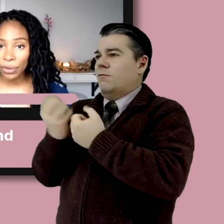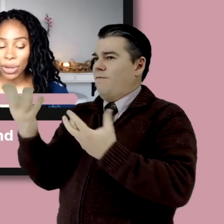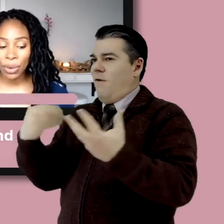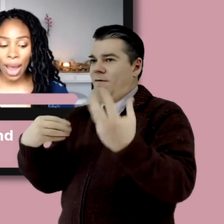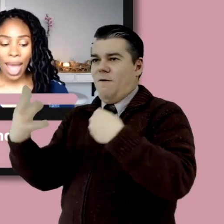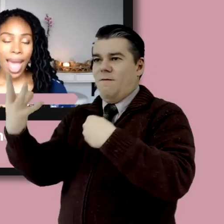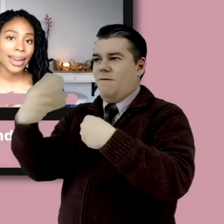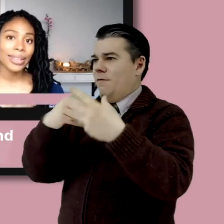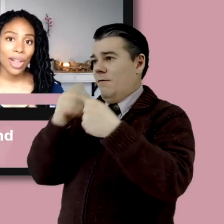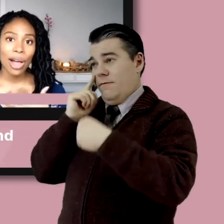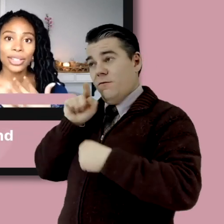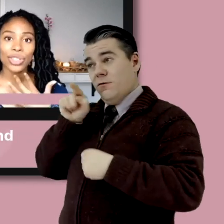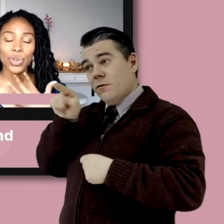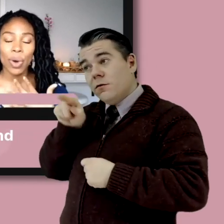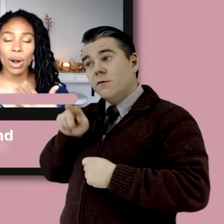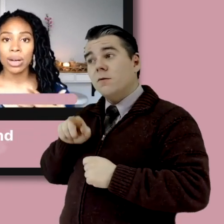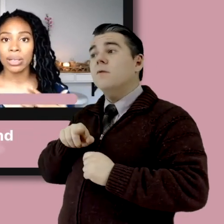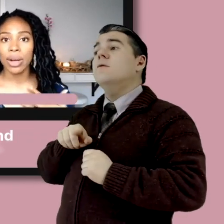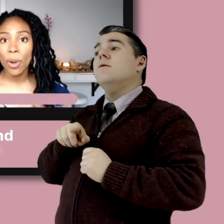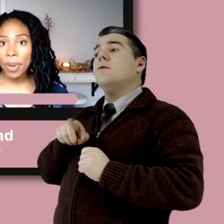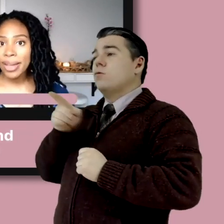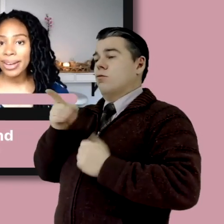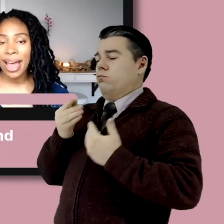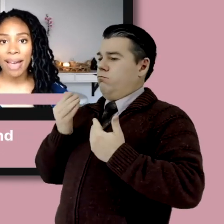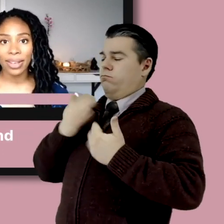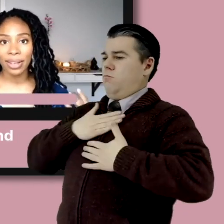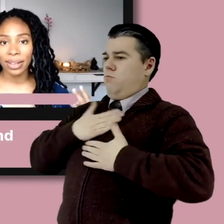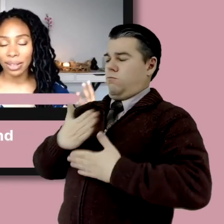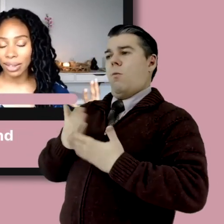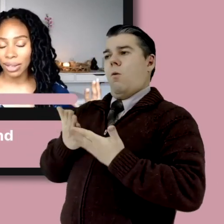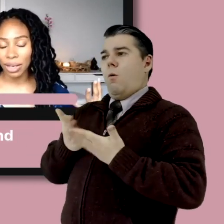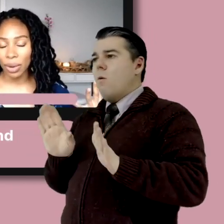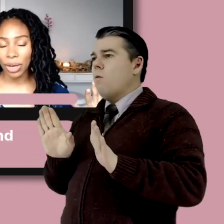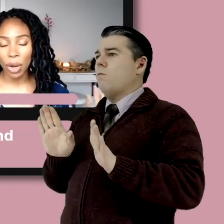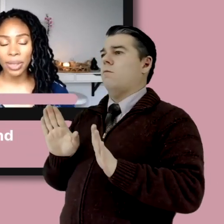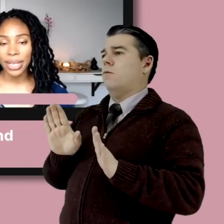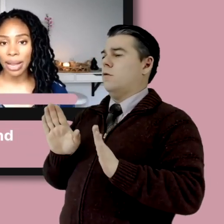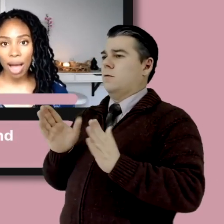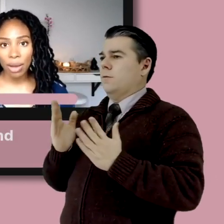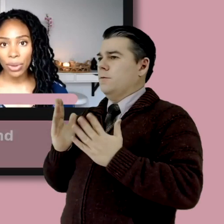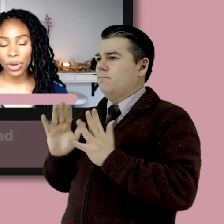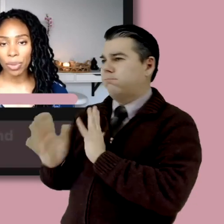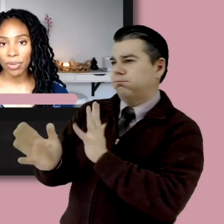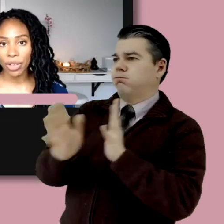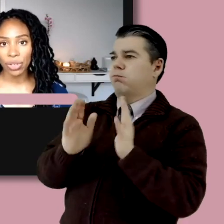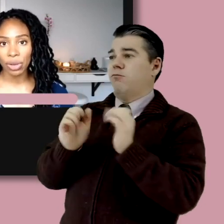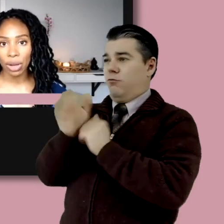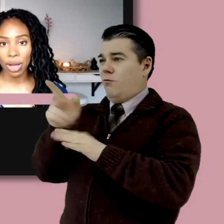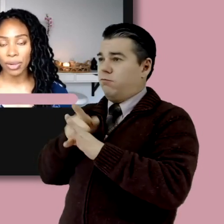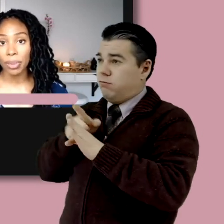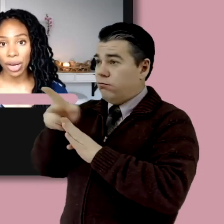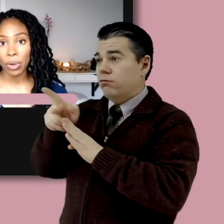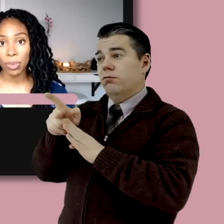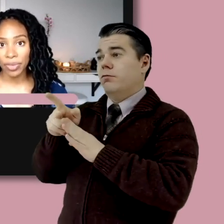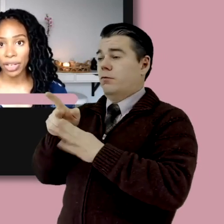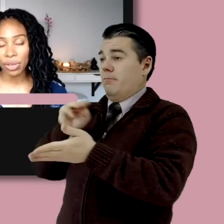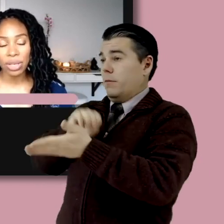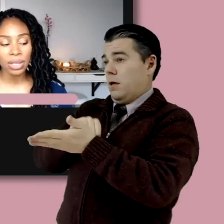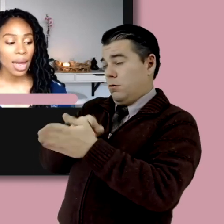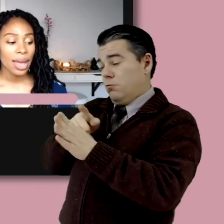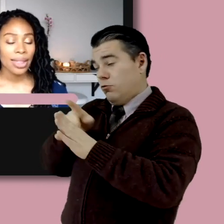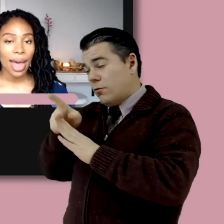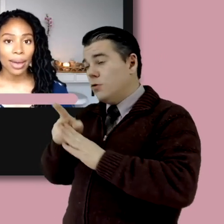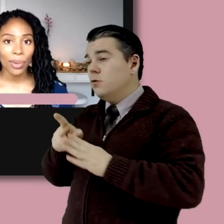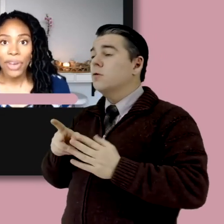place for you. And as long as you are open and having, you know, an open dialogue with your professional, your medical